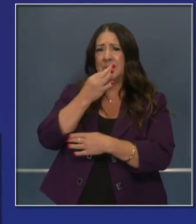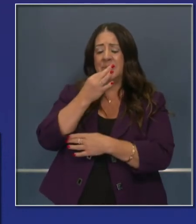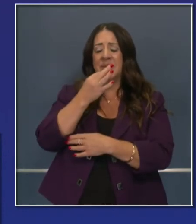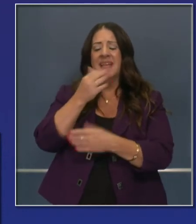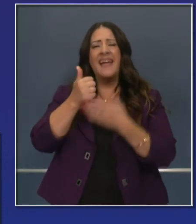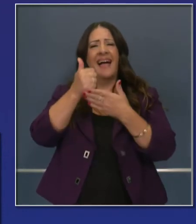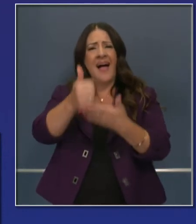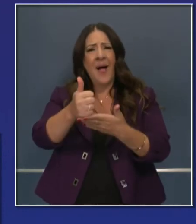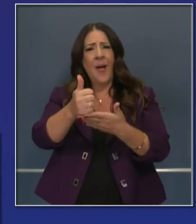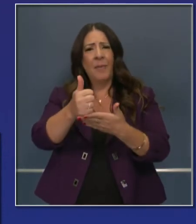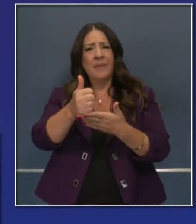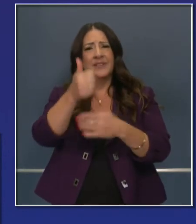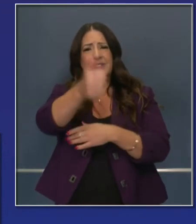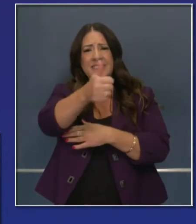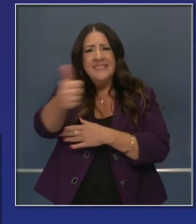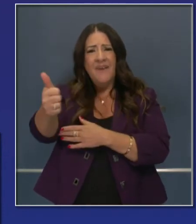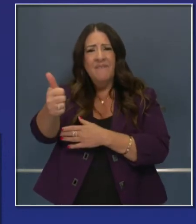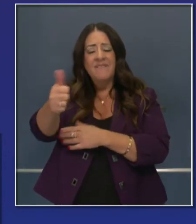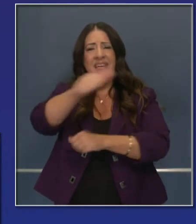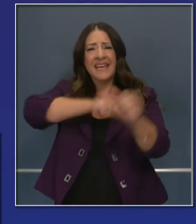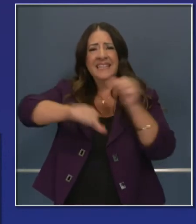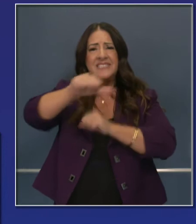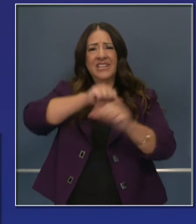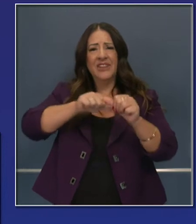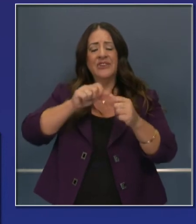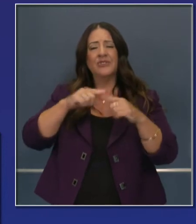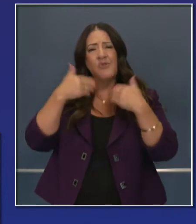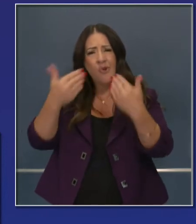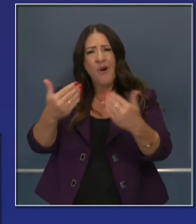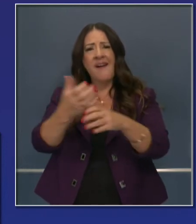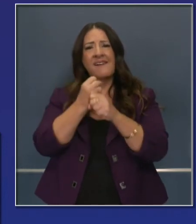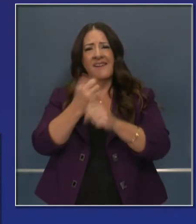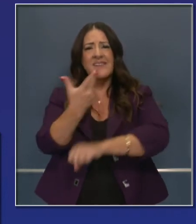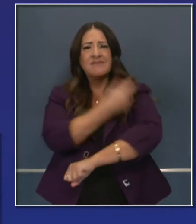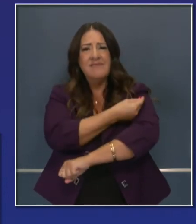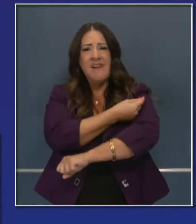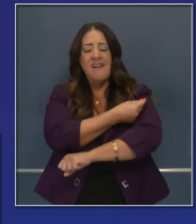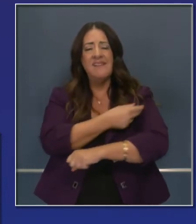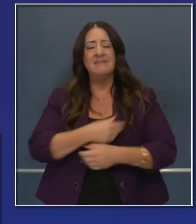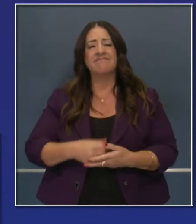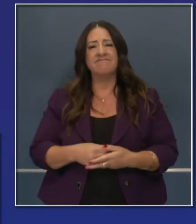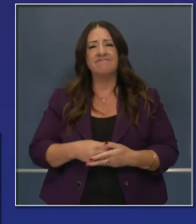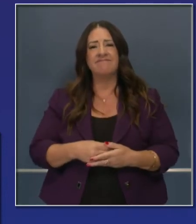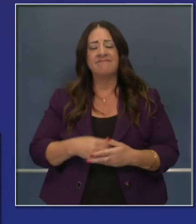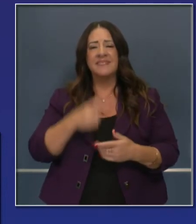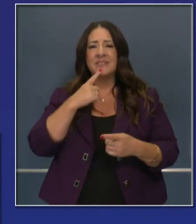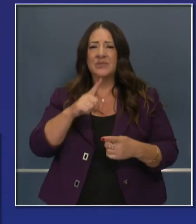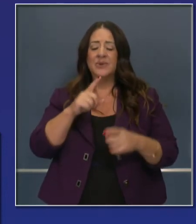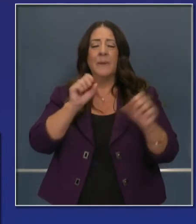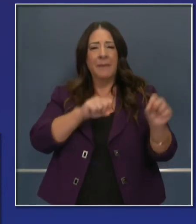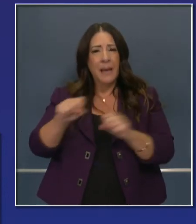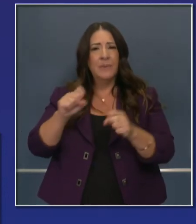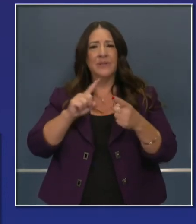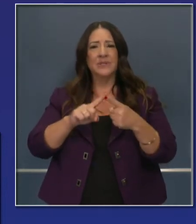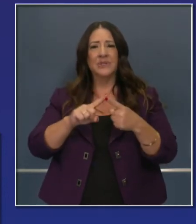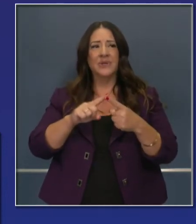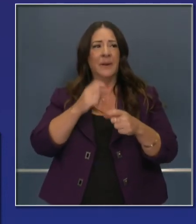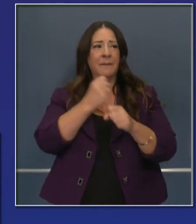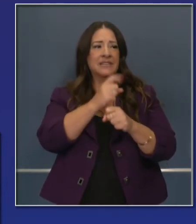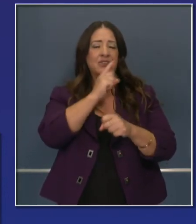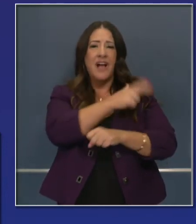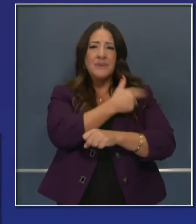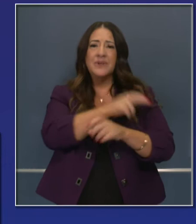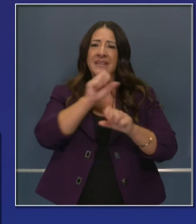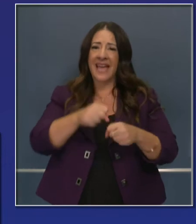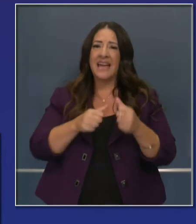spread and transmission of not only the flu, but as well impacting our ability to care for you, your